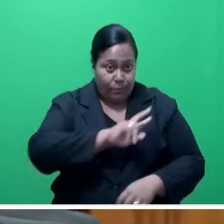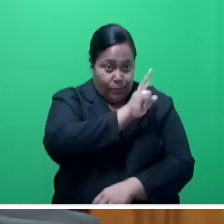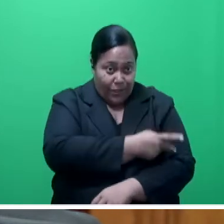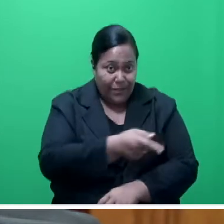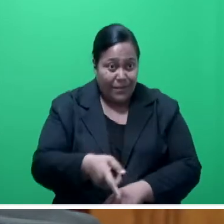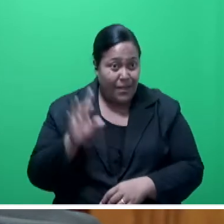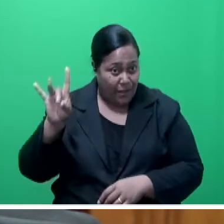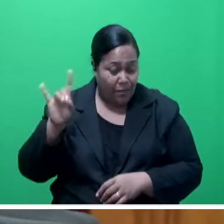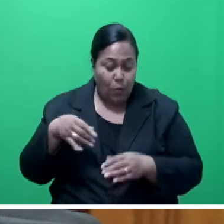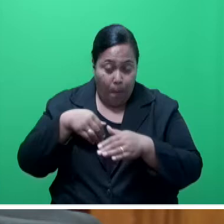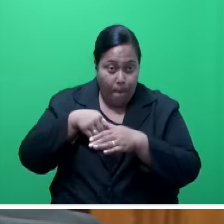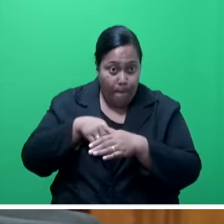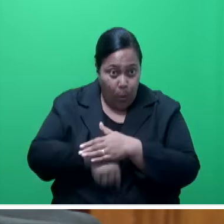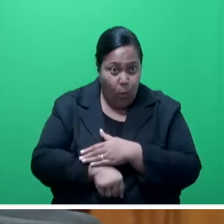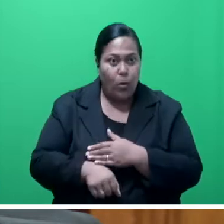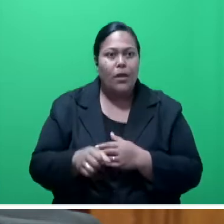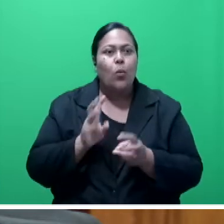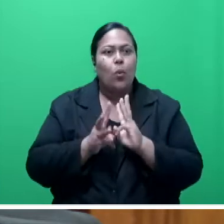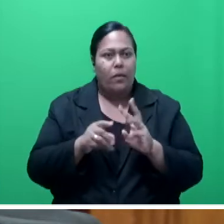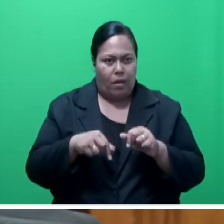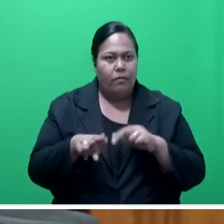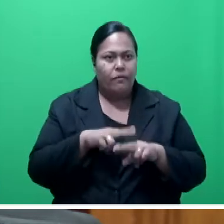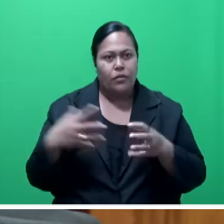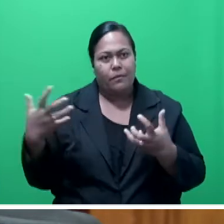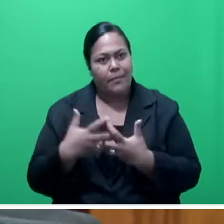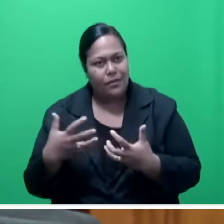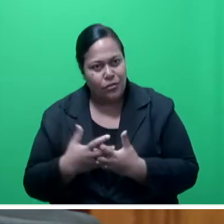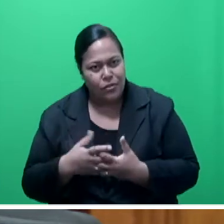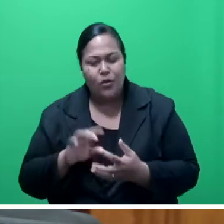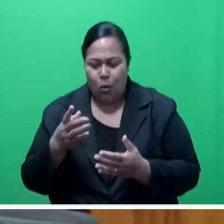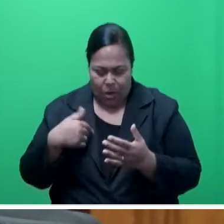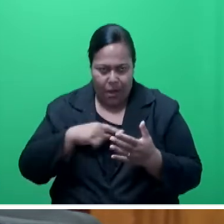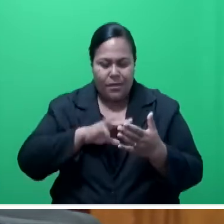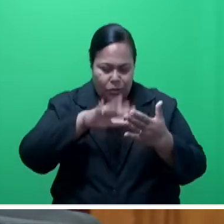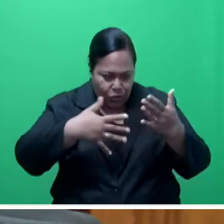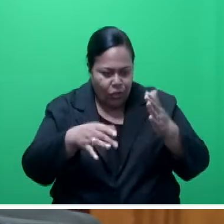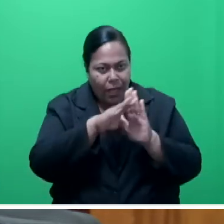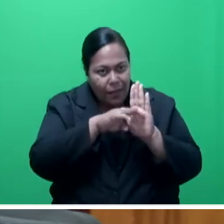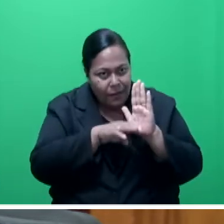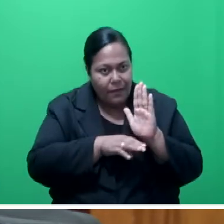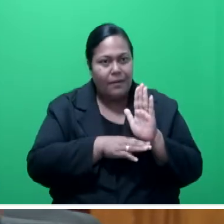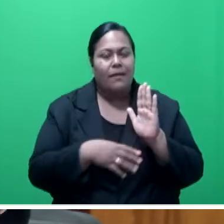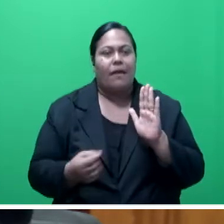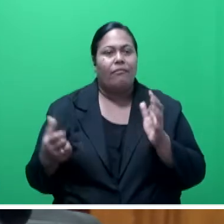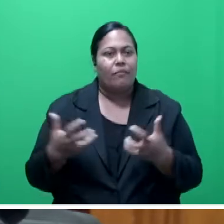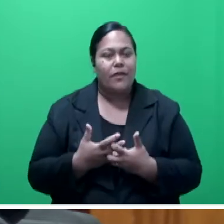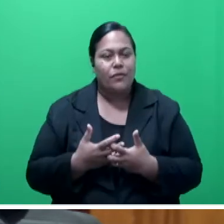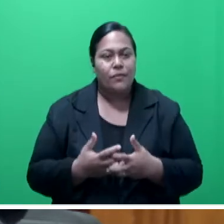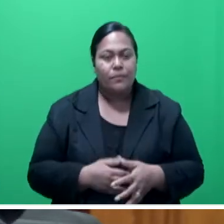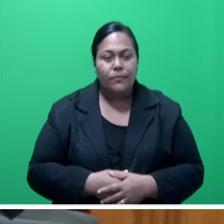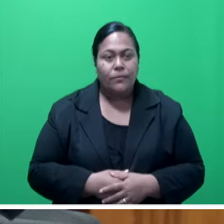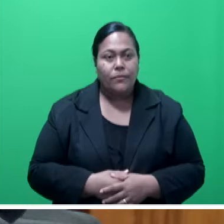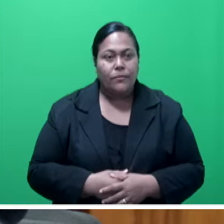these were the criteria that was utilized to select this genetic material for these particular 4 breeds. Mr.